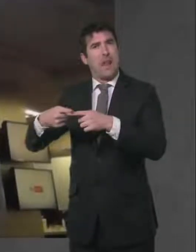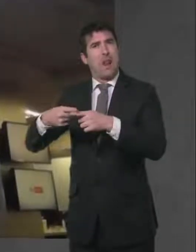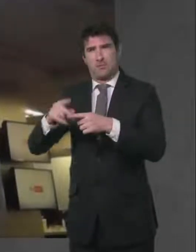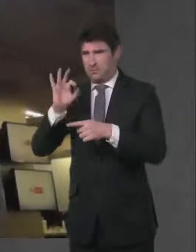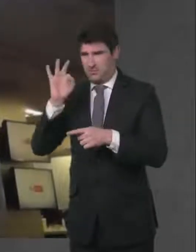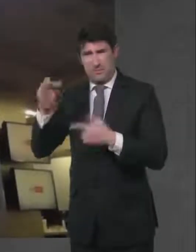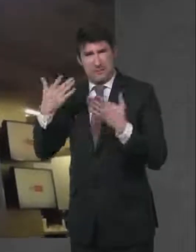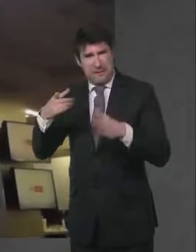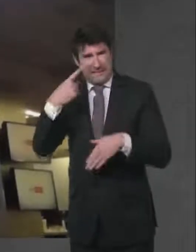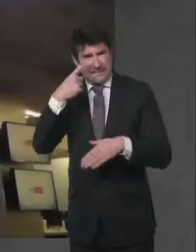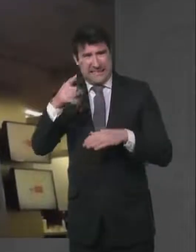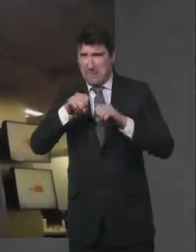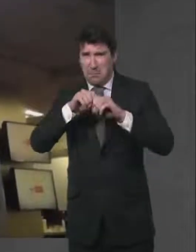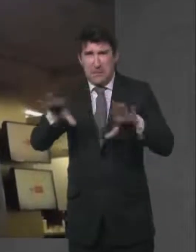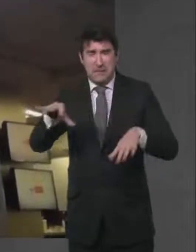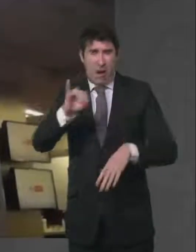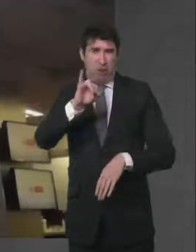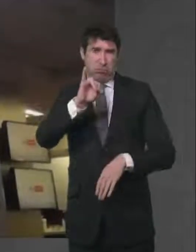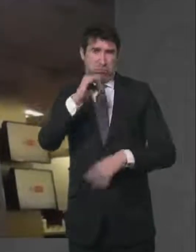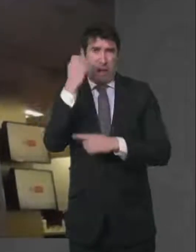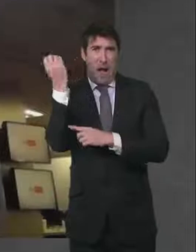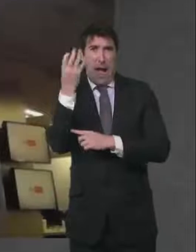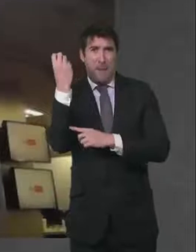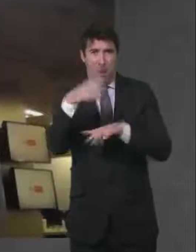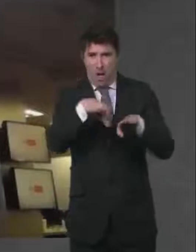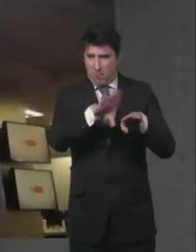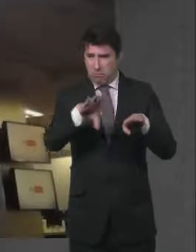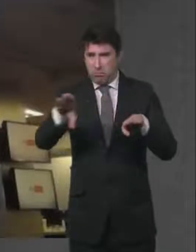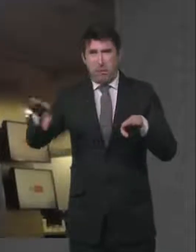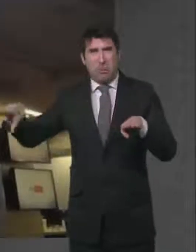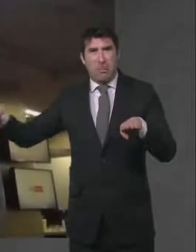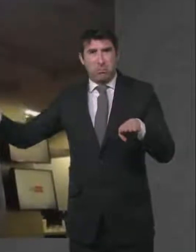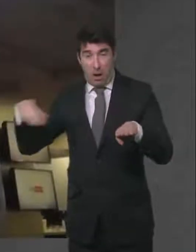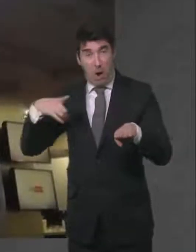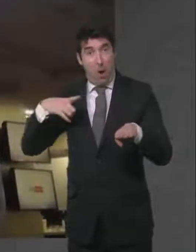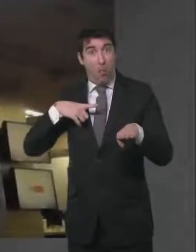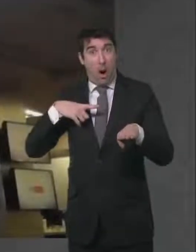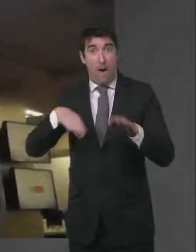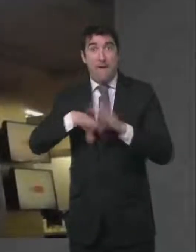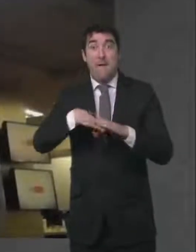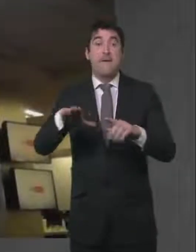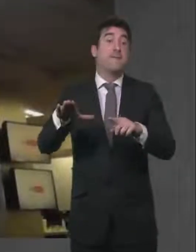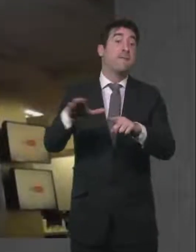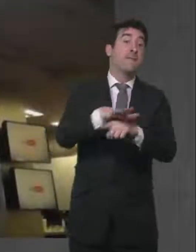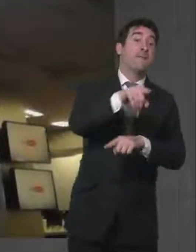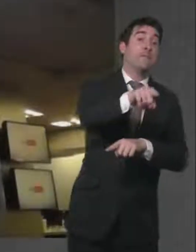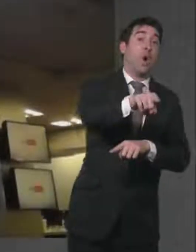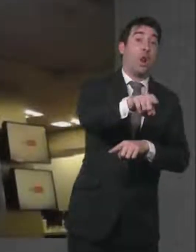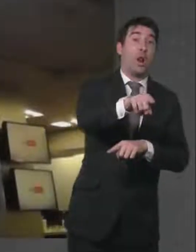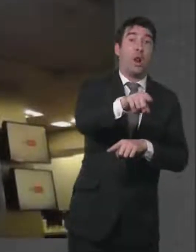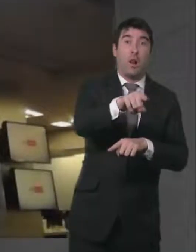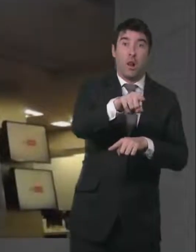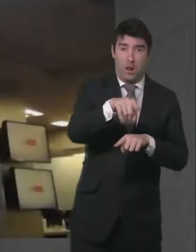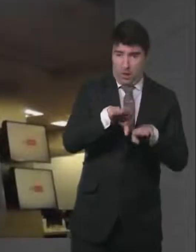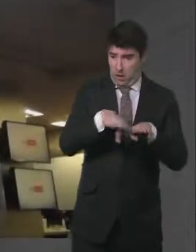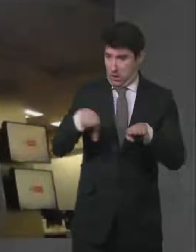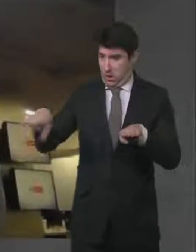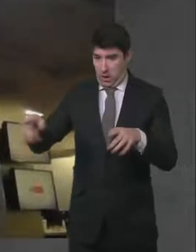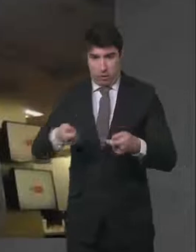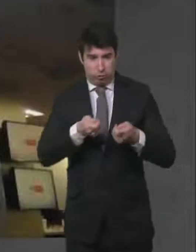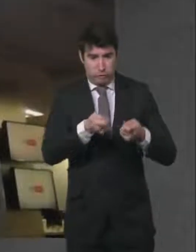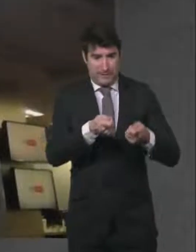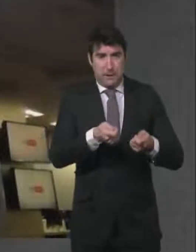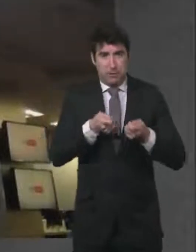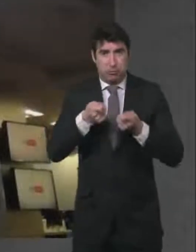asked 5. So I don't watch Sky News. Does it feel overstretched in parts? And would you expect specifically the London Nightingale, where things seem to be